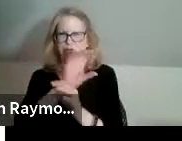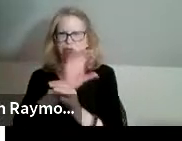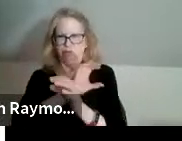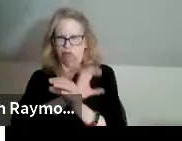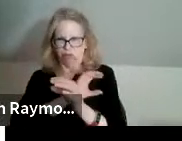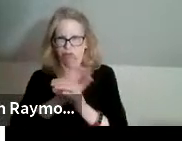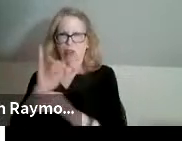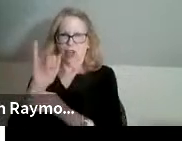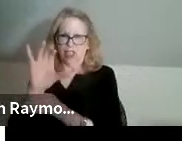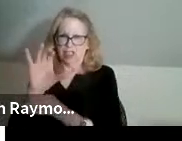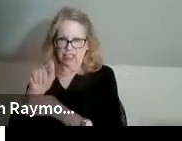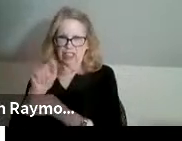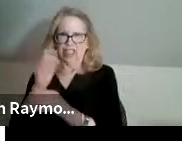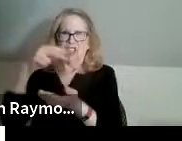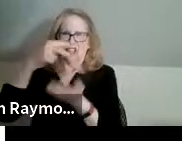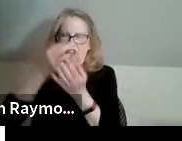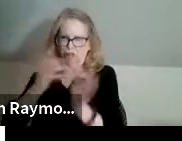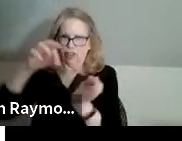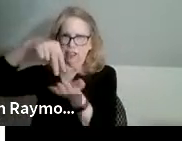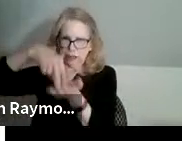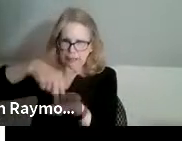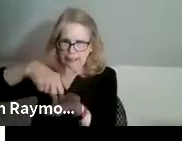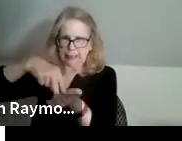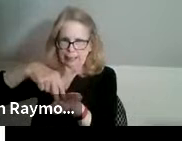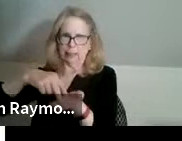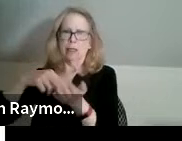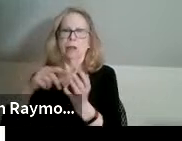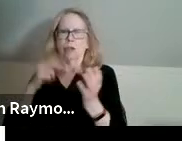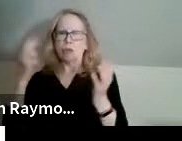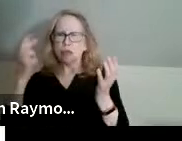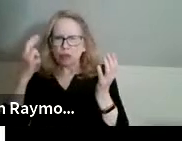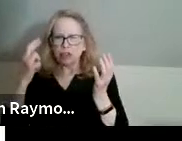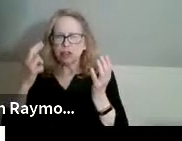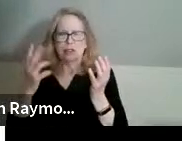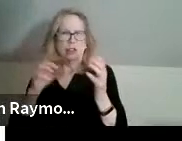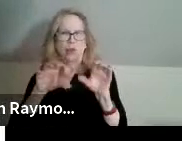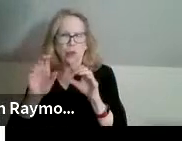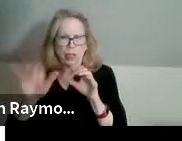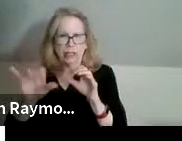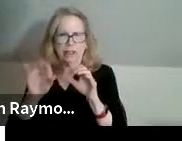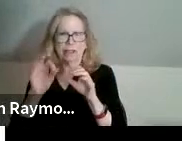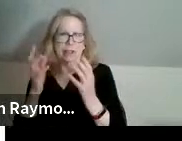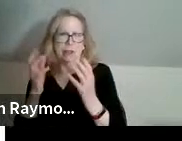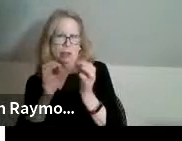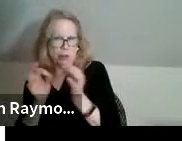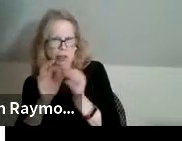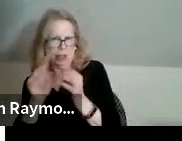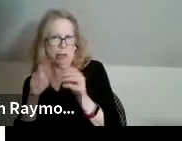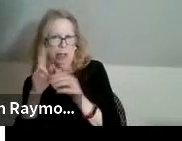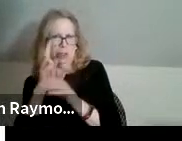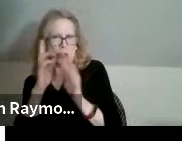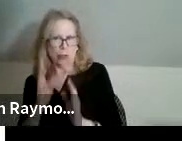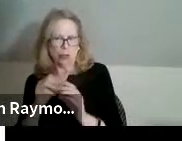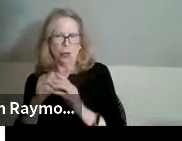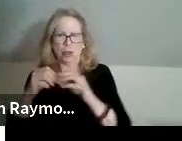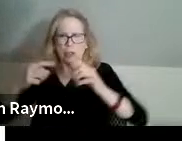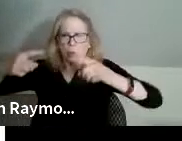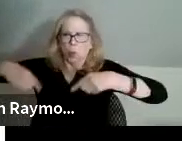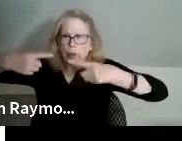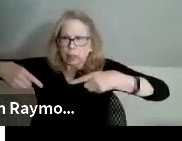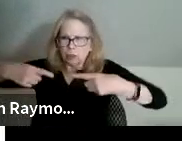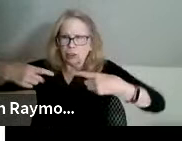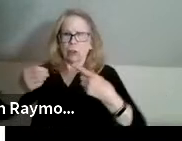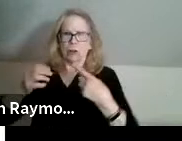ICT that is freestanding. And the intent is that a user who is in a wheelchair or other device, who